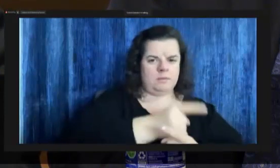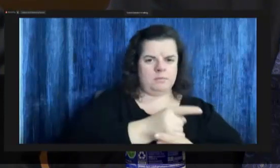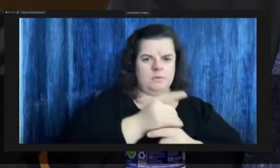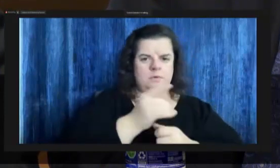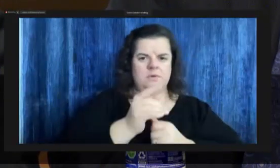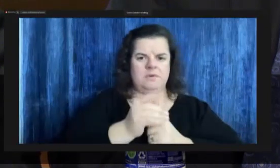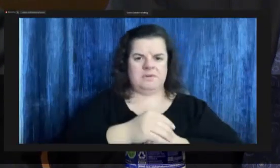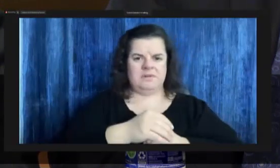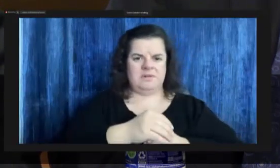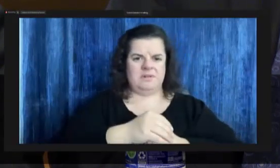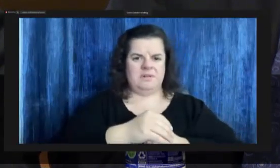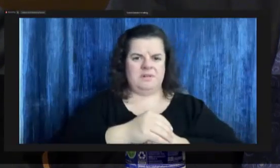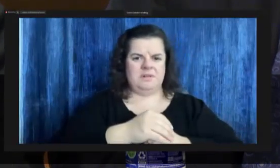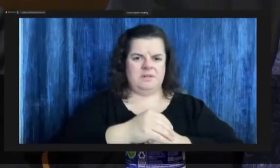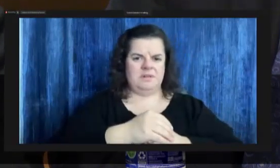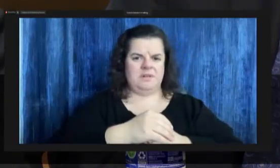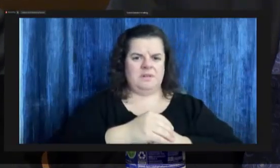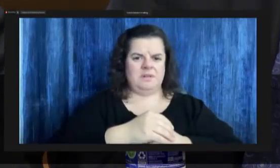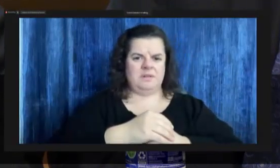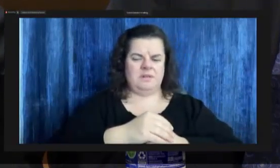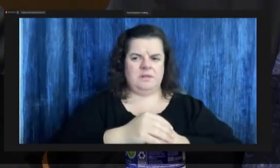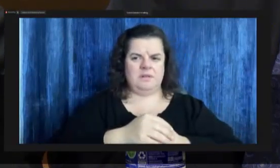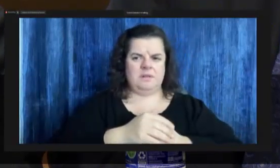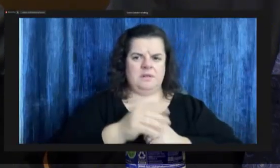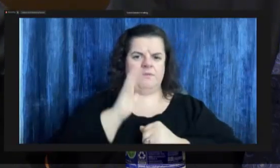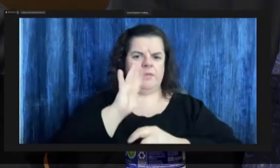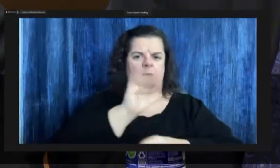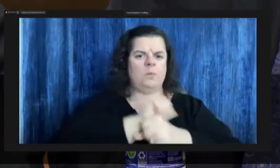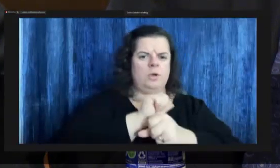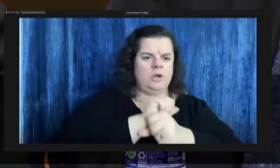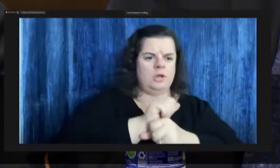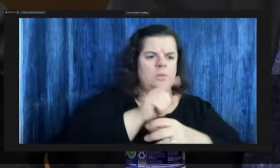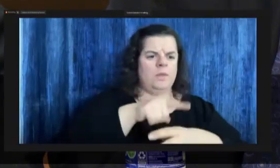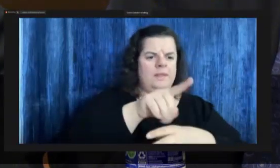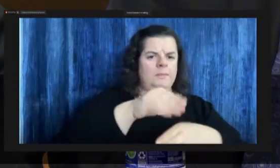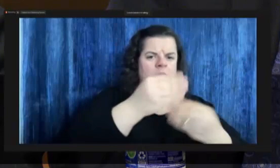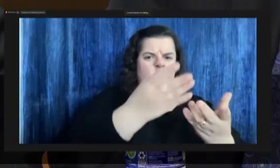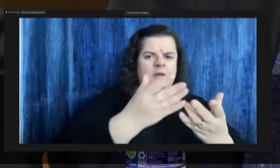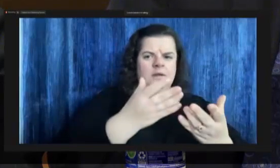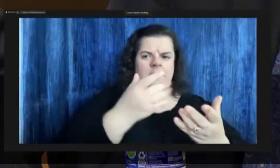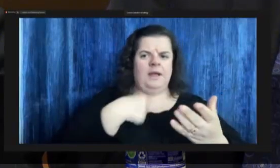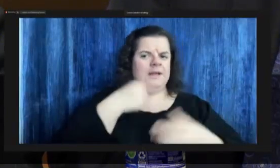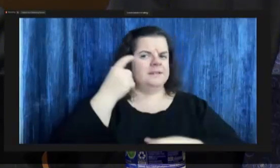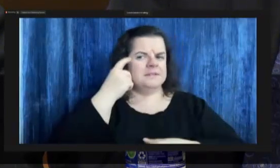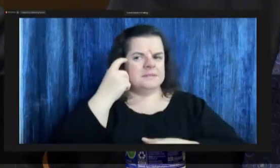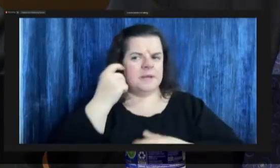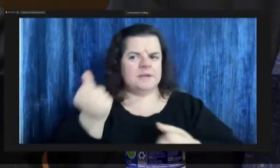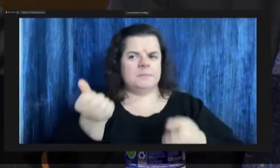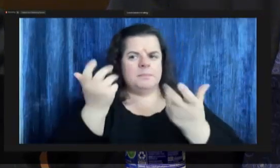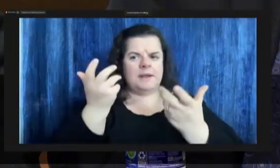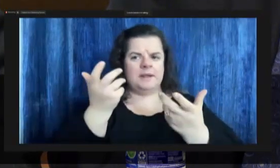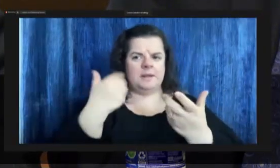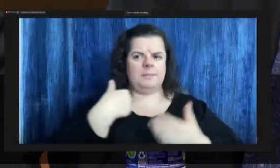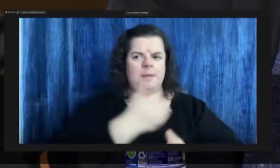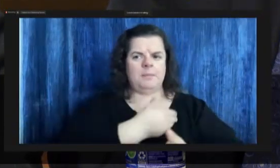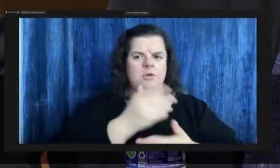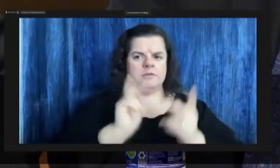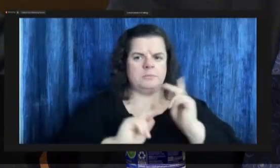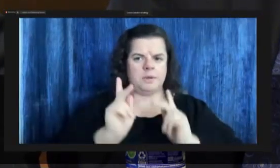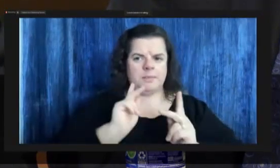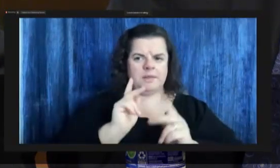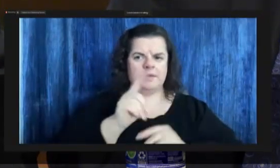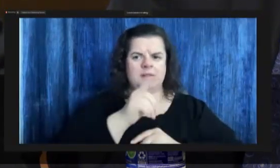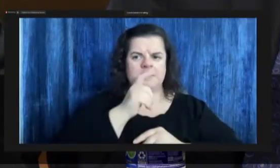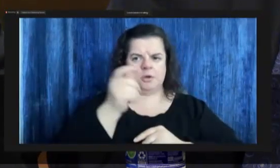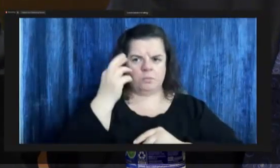fairly for the work that they do and that they provide. And I suspect many members of the public don't realize